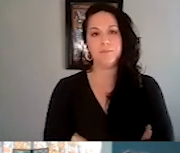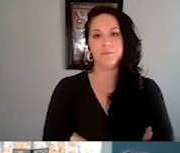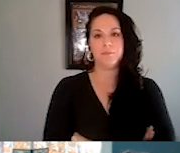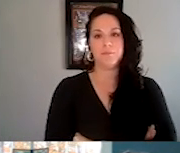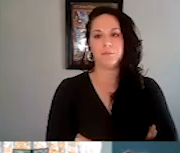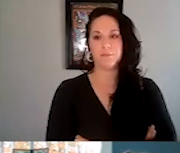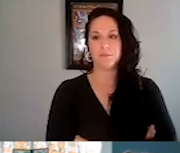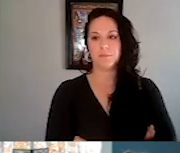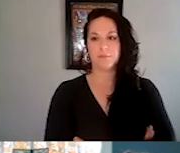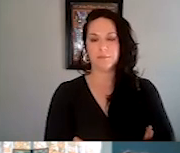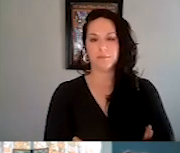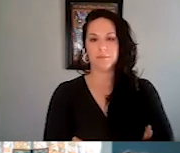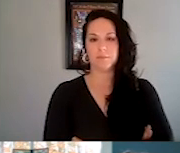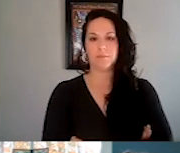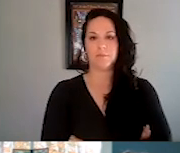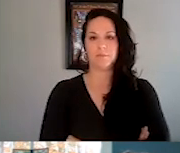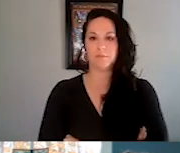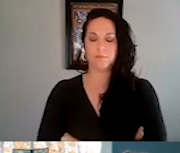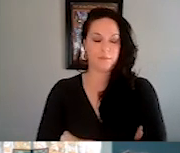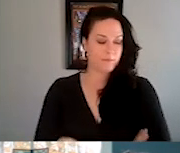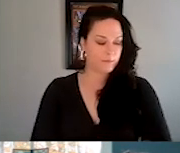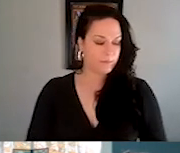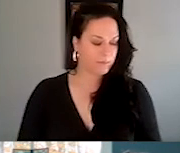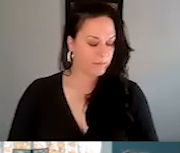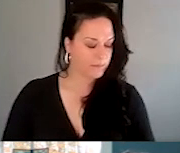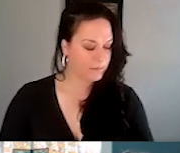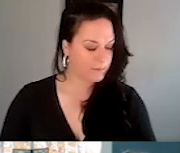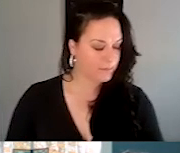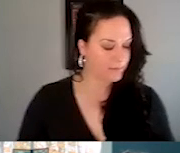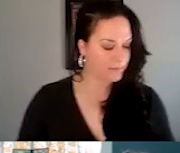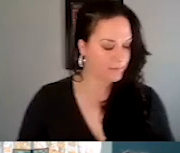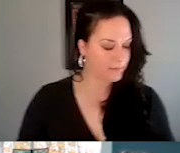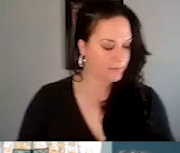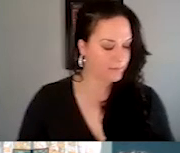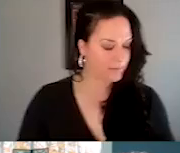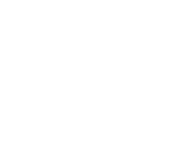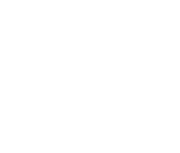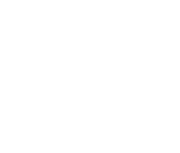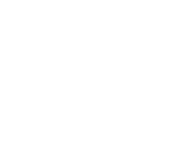did start carding and making sure that they were doing that